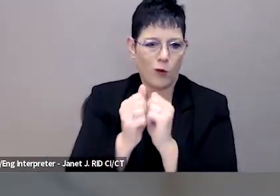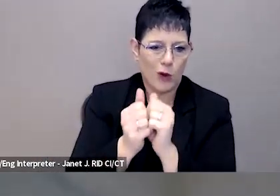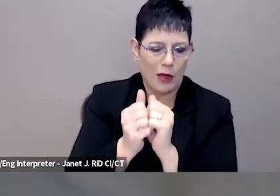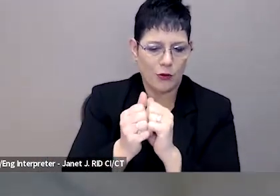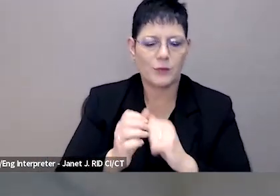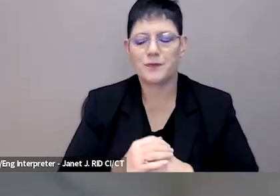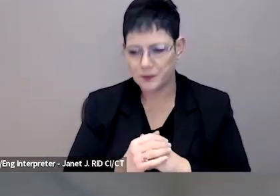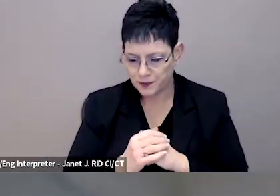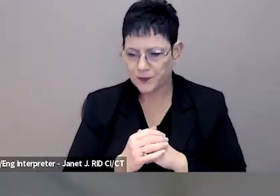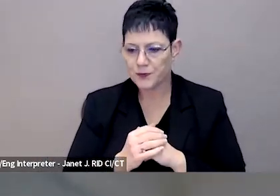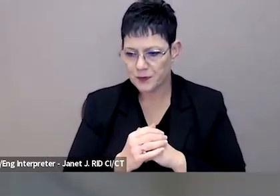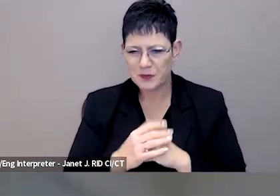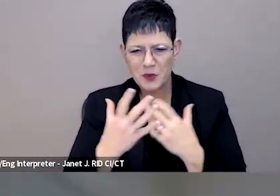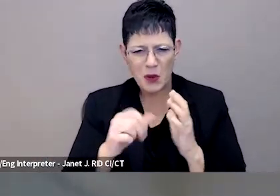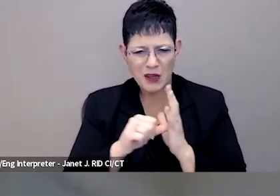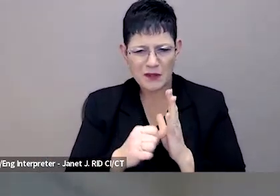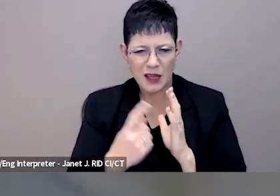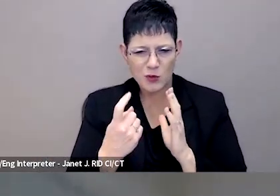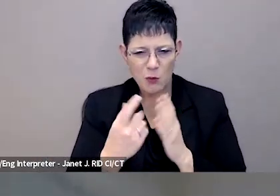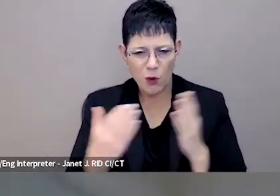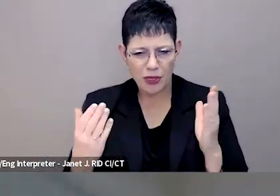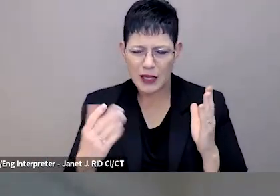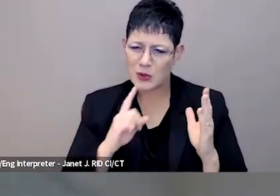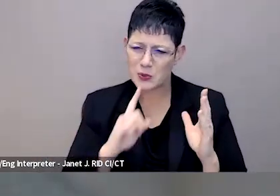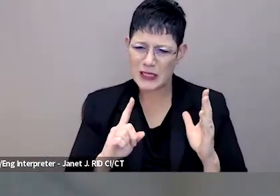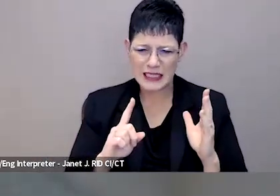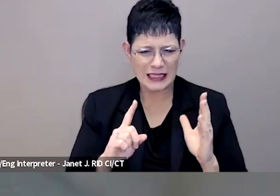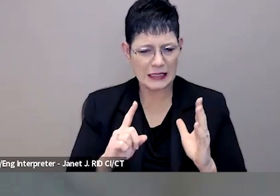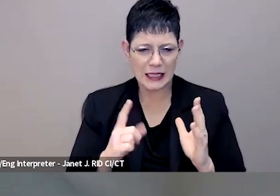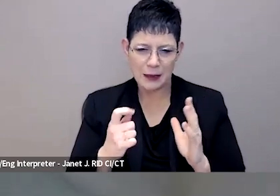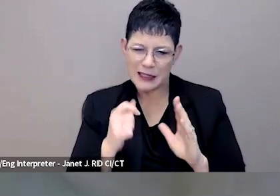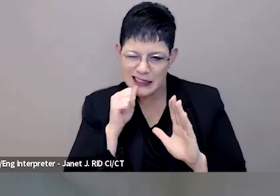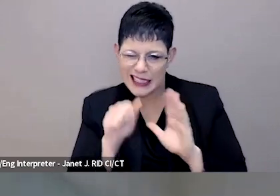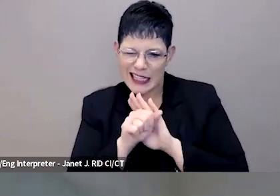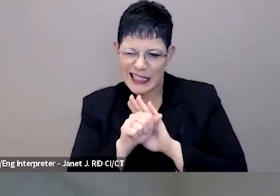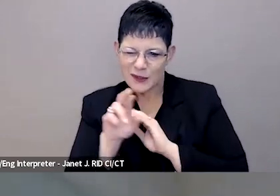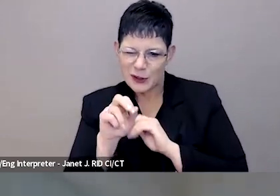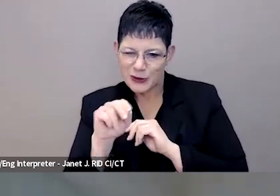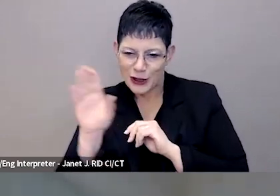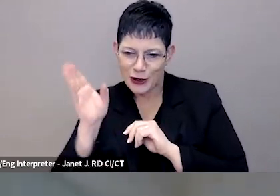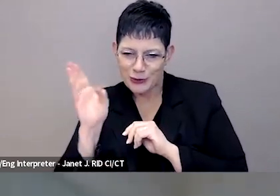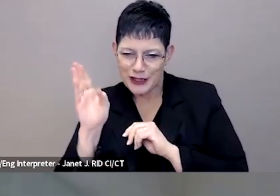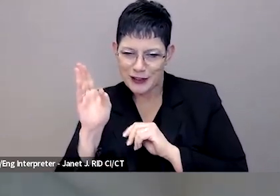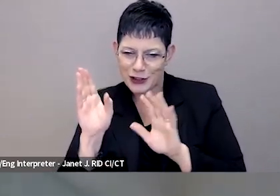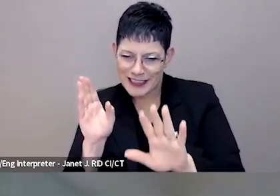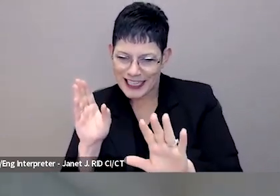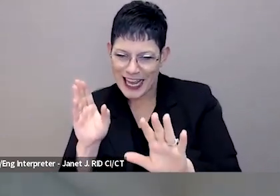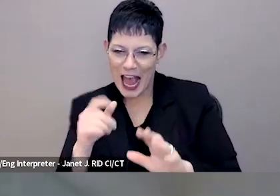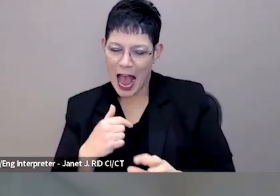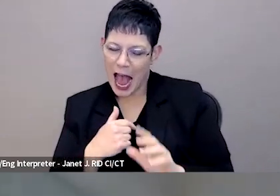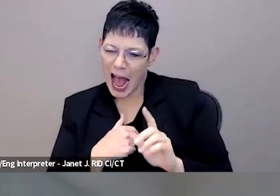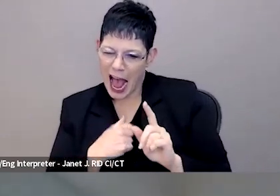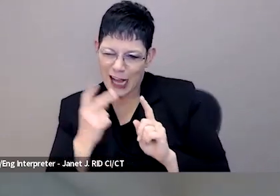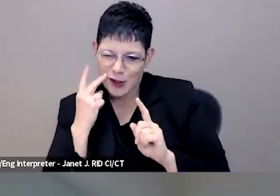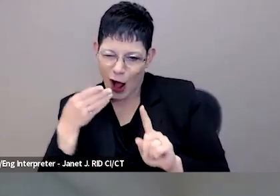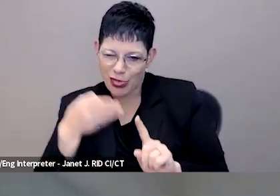And one point that I wanted to draw out that was sort of implicit in Rena's presentation, I hope it was because I sort of saw it